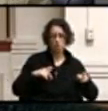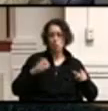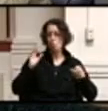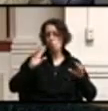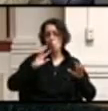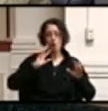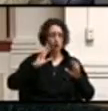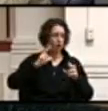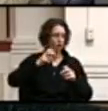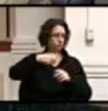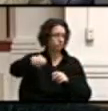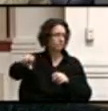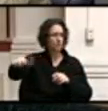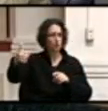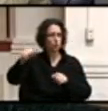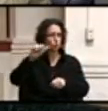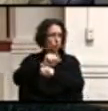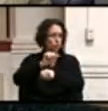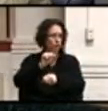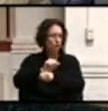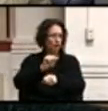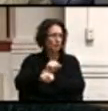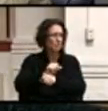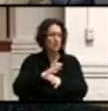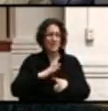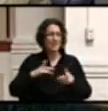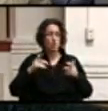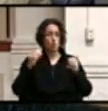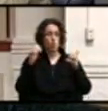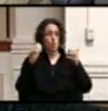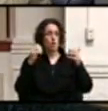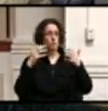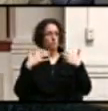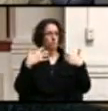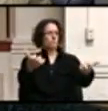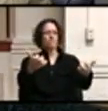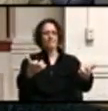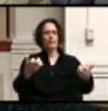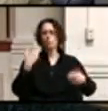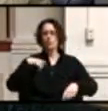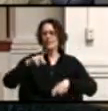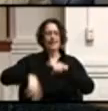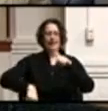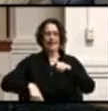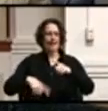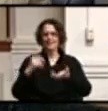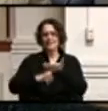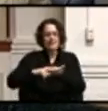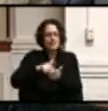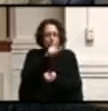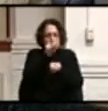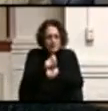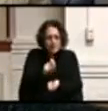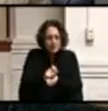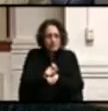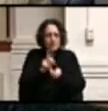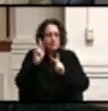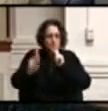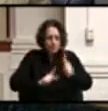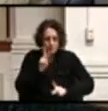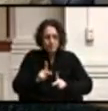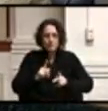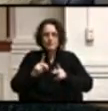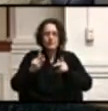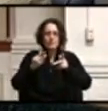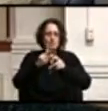job in a public session. So this would require, I think, some